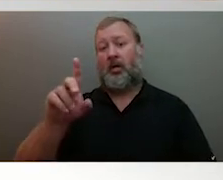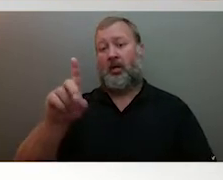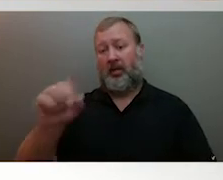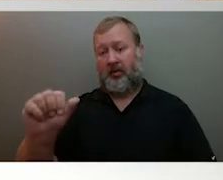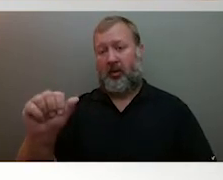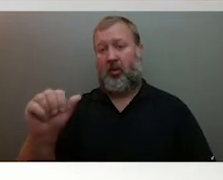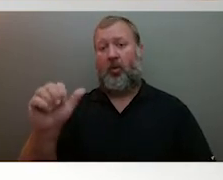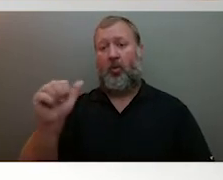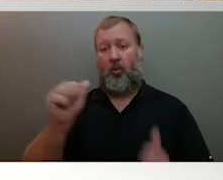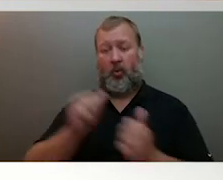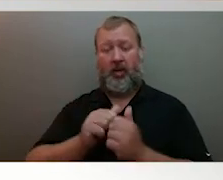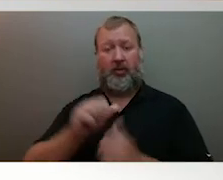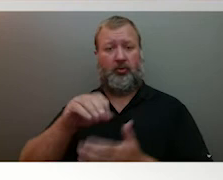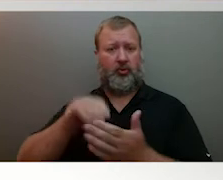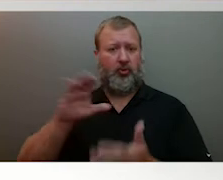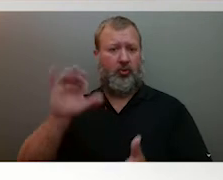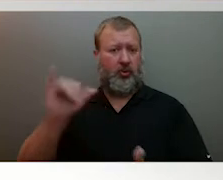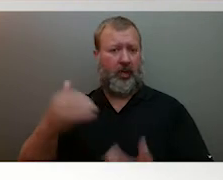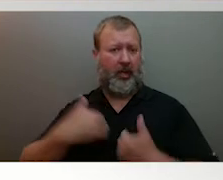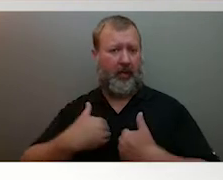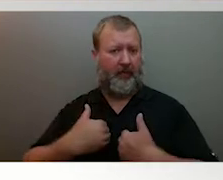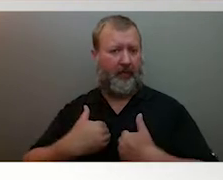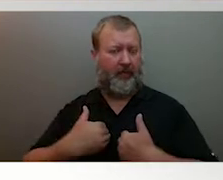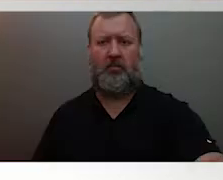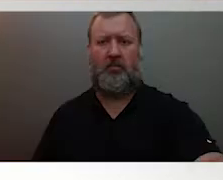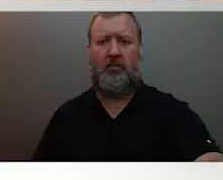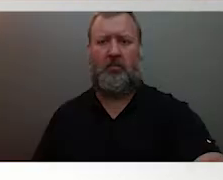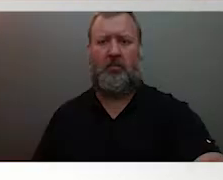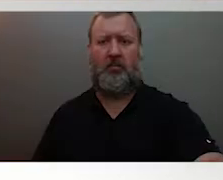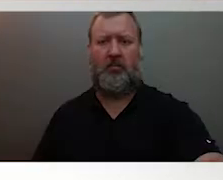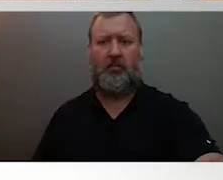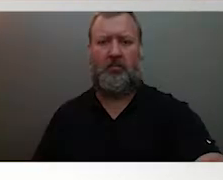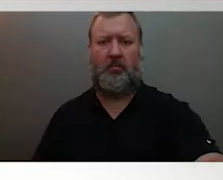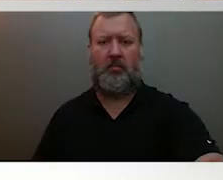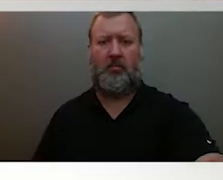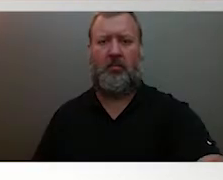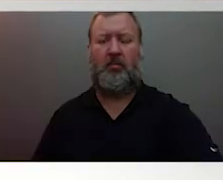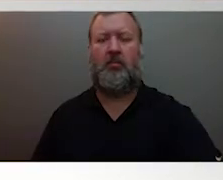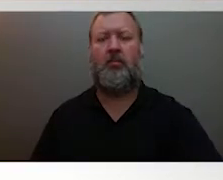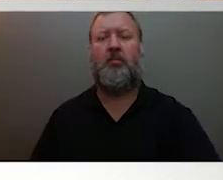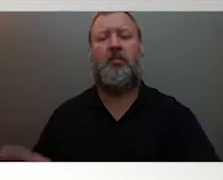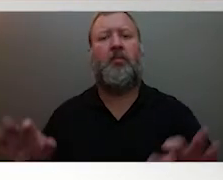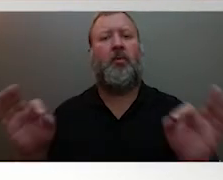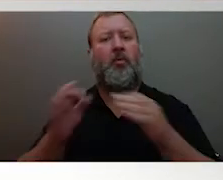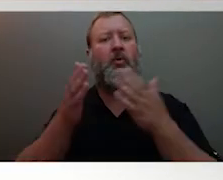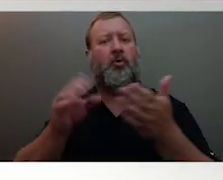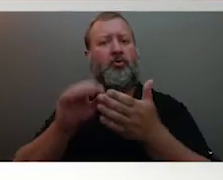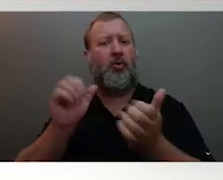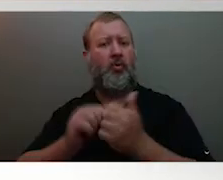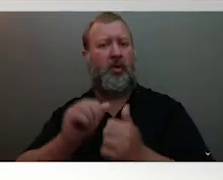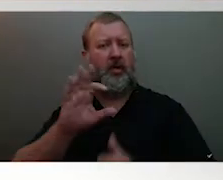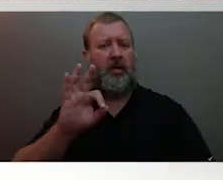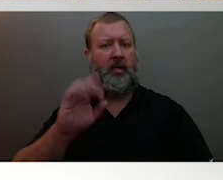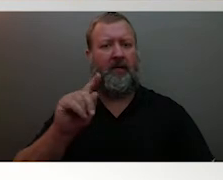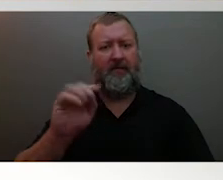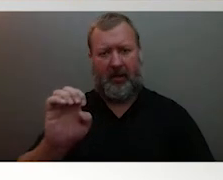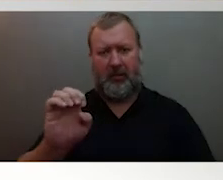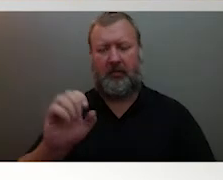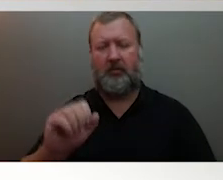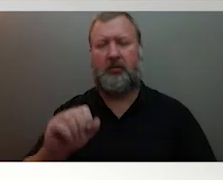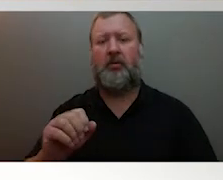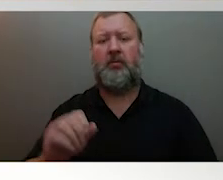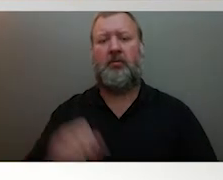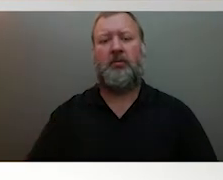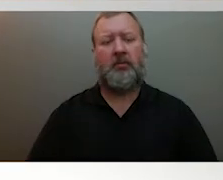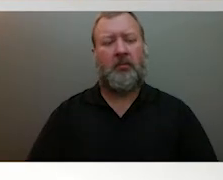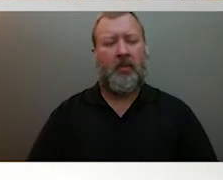such services, and the IEP team determines that these services are necessary to provide the student with FAPE.